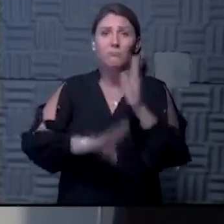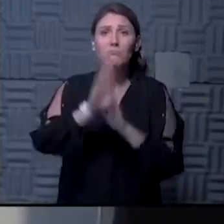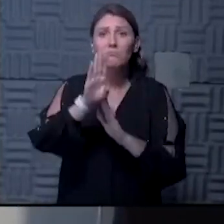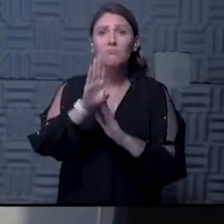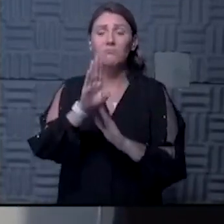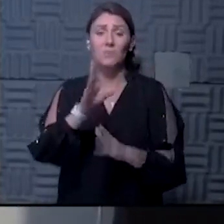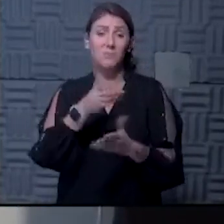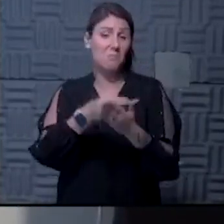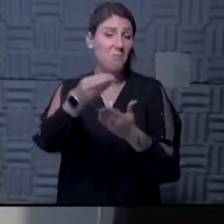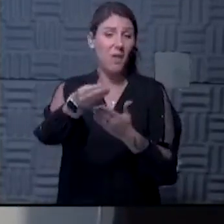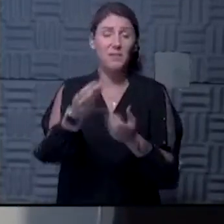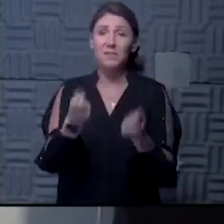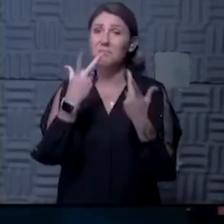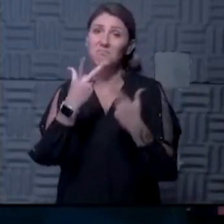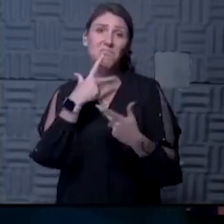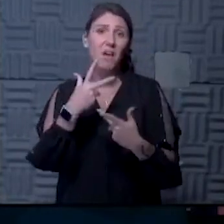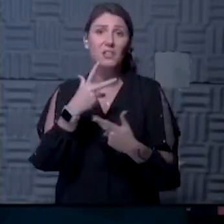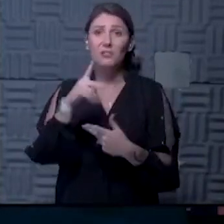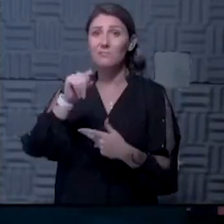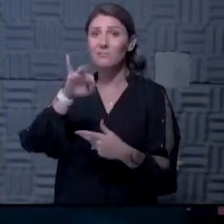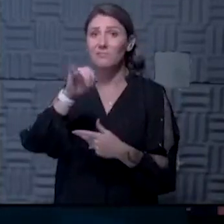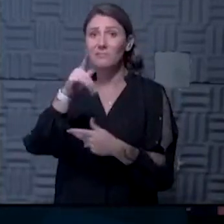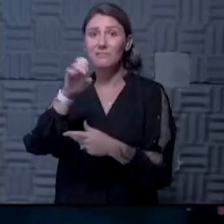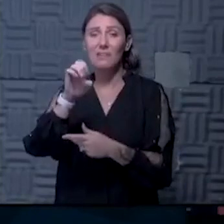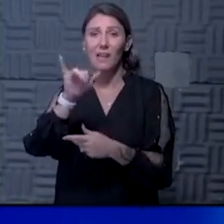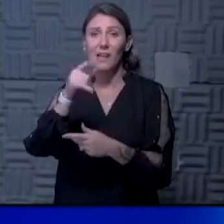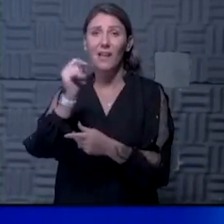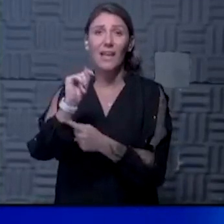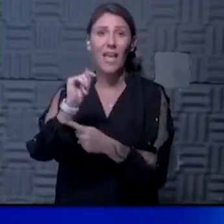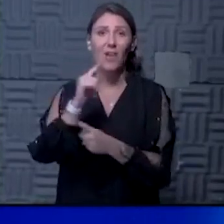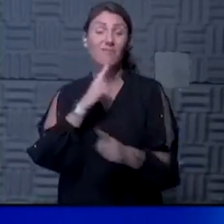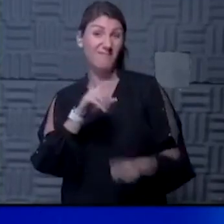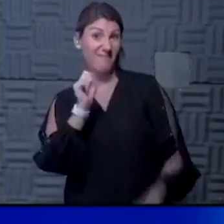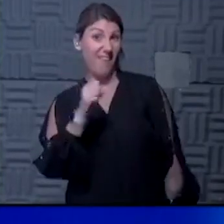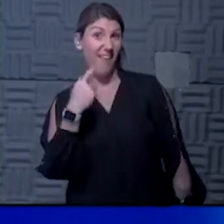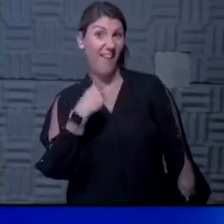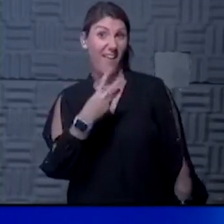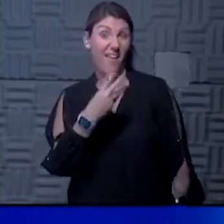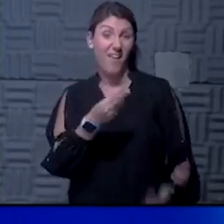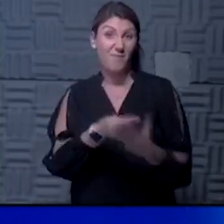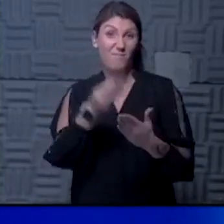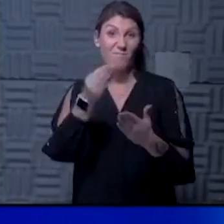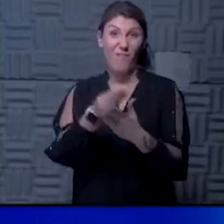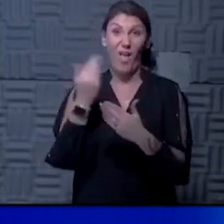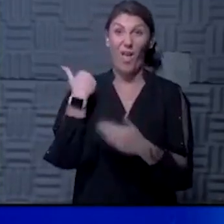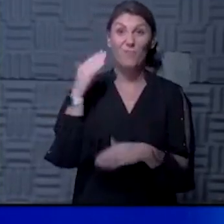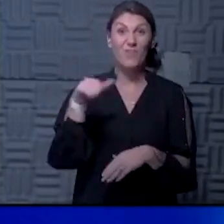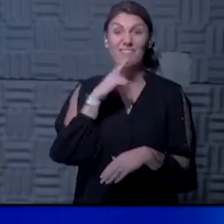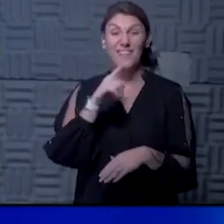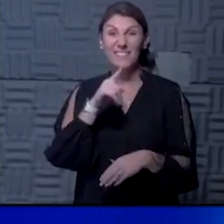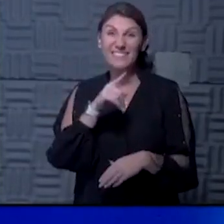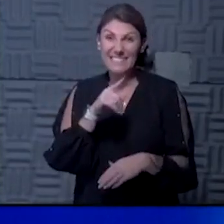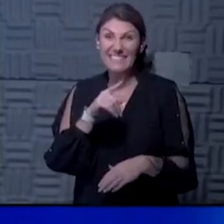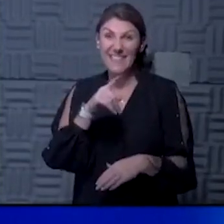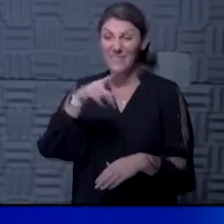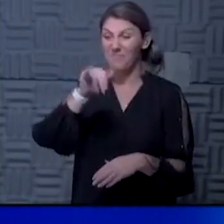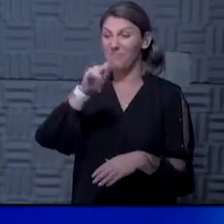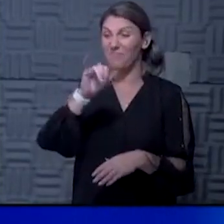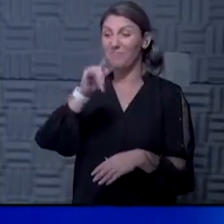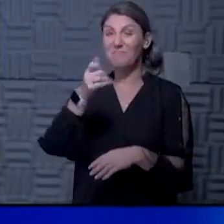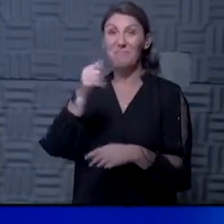as much takeout as we can. Yeah, I got wings from the Peanut this weekend, and Yeah, it there was you great. go. They do have good wings at the